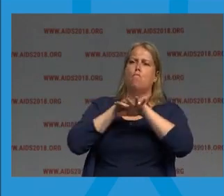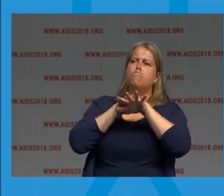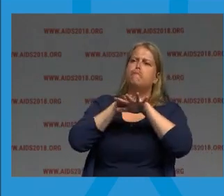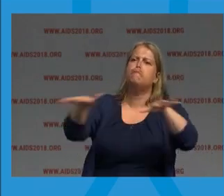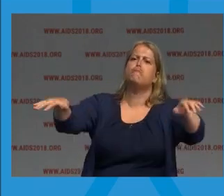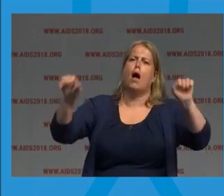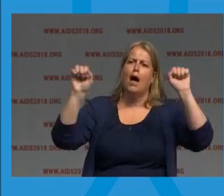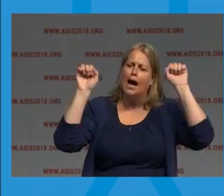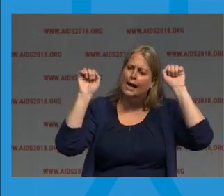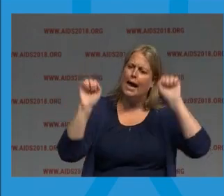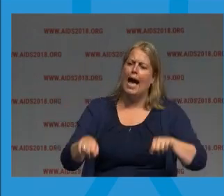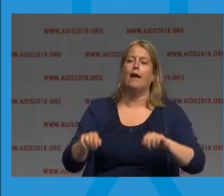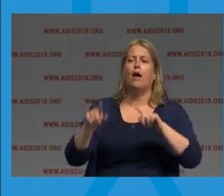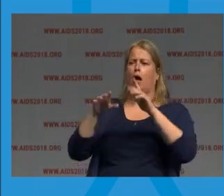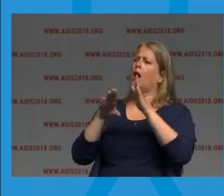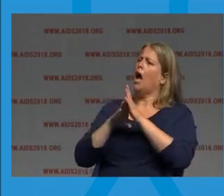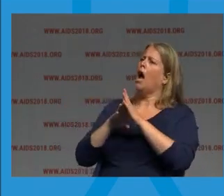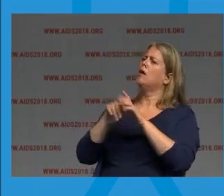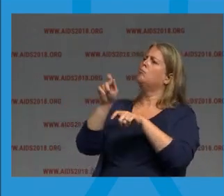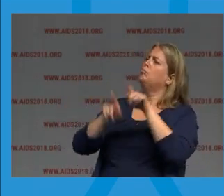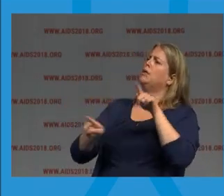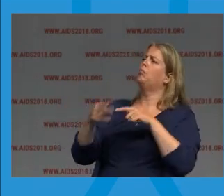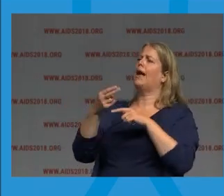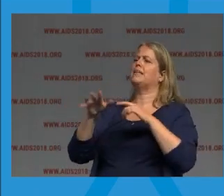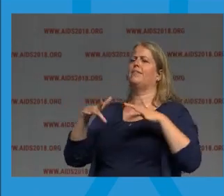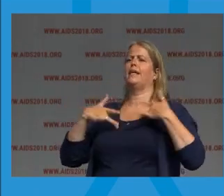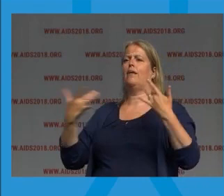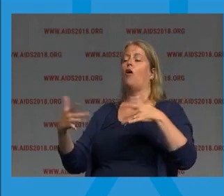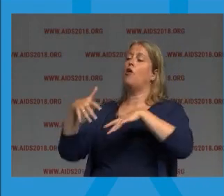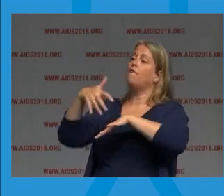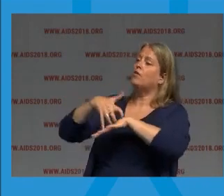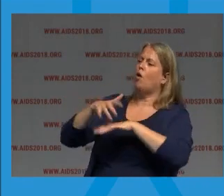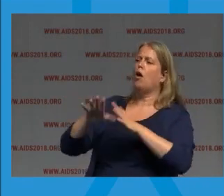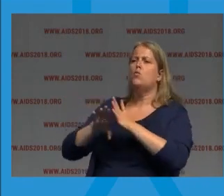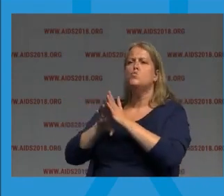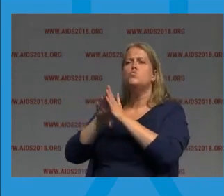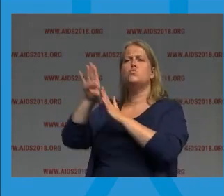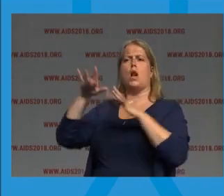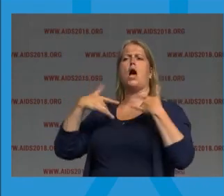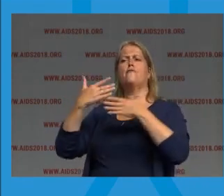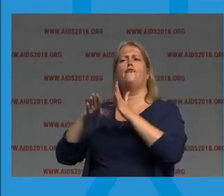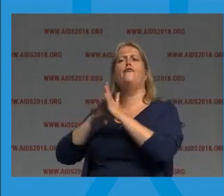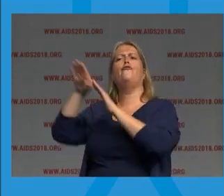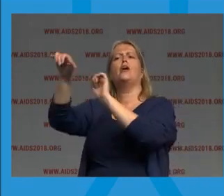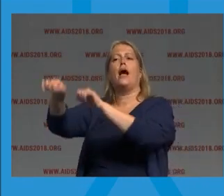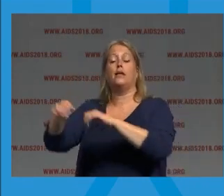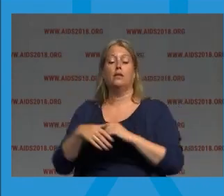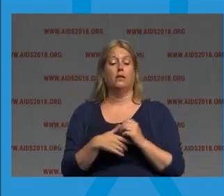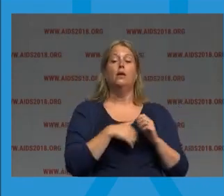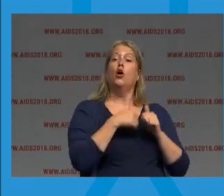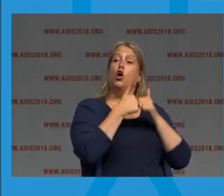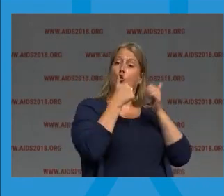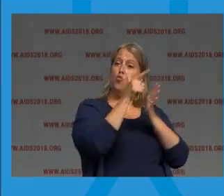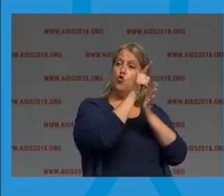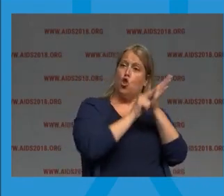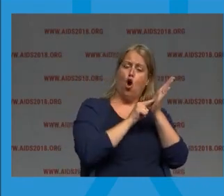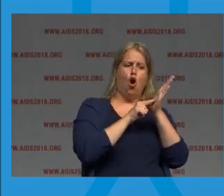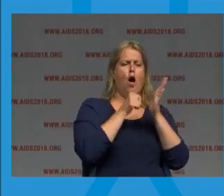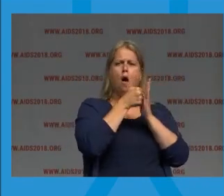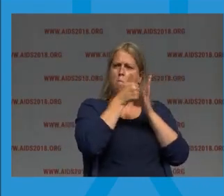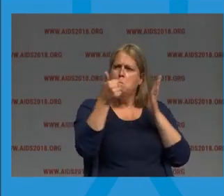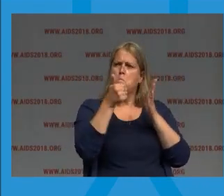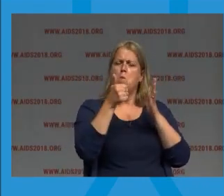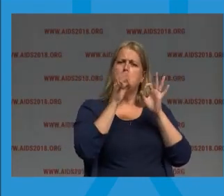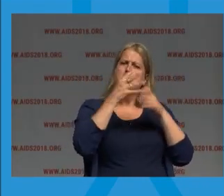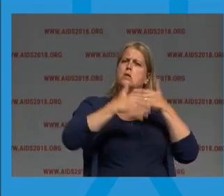living with HIV and those vulnerable to HIV. Good laws, fully resourced and rigorously enforced,